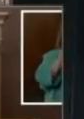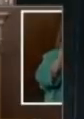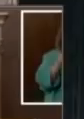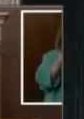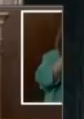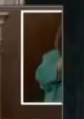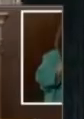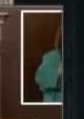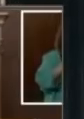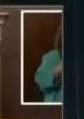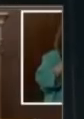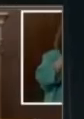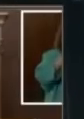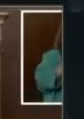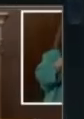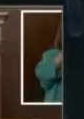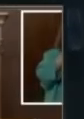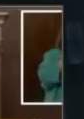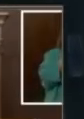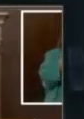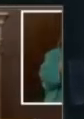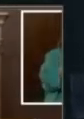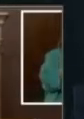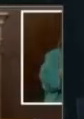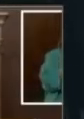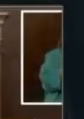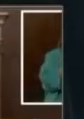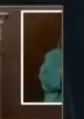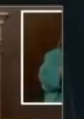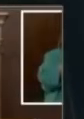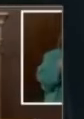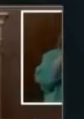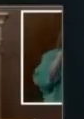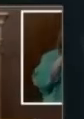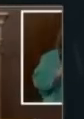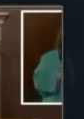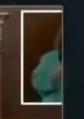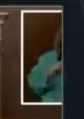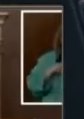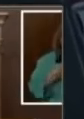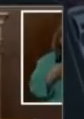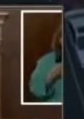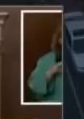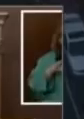Kentucky, and that's what our hurting communities deserve,